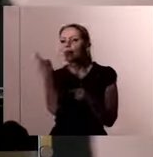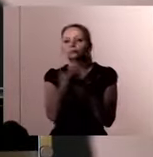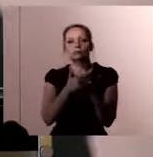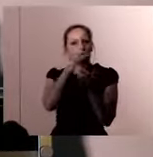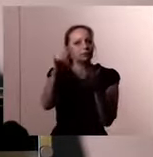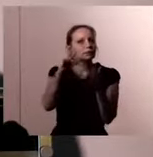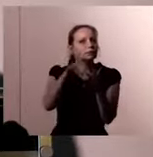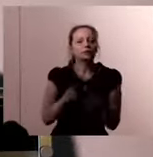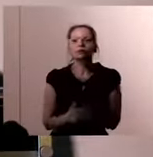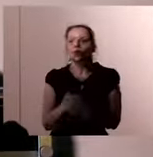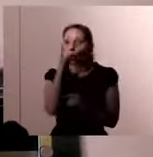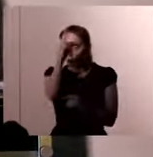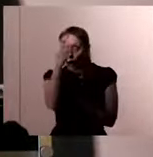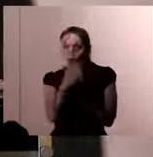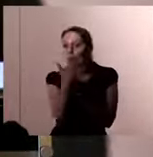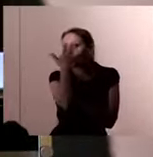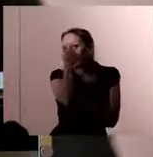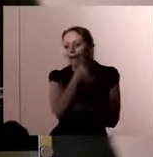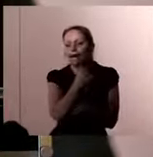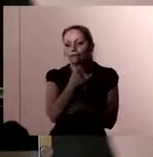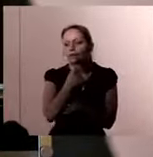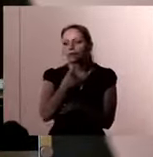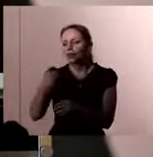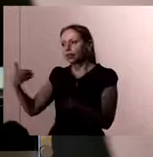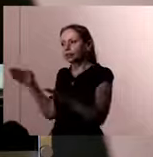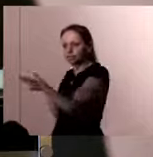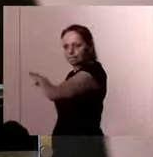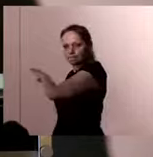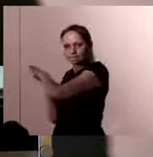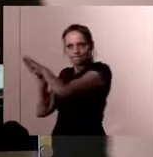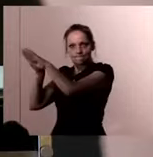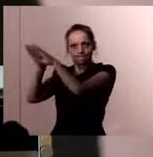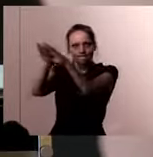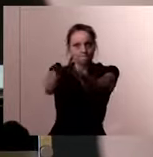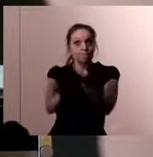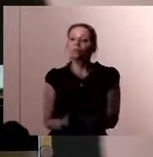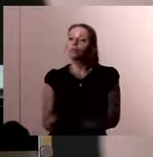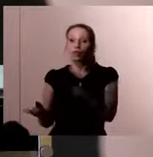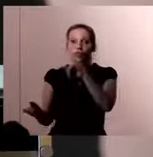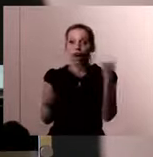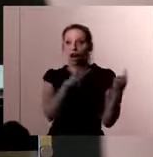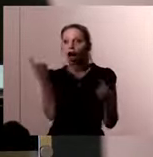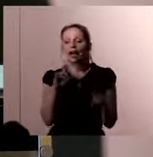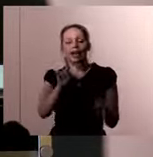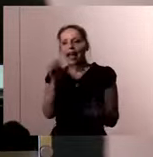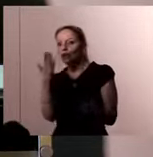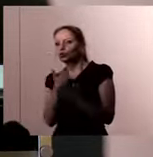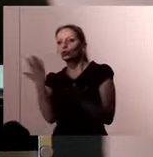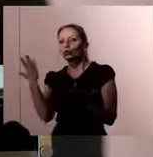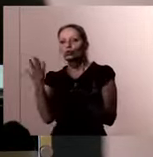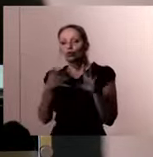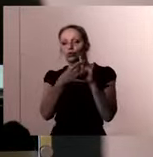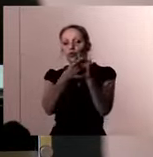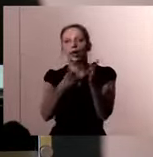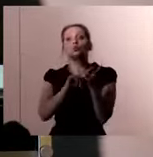I think there is at least one truth that has been constant through all that time, and that is that lying and truth are always related to